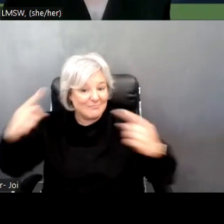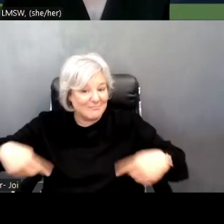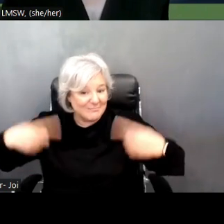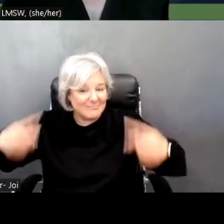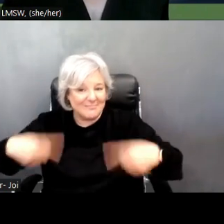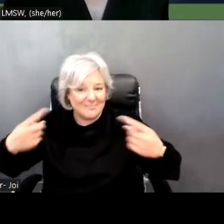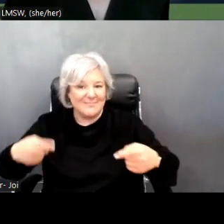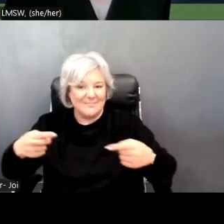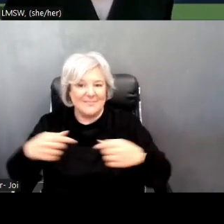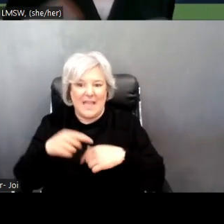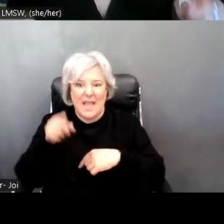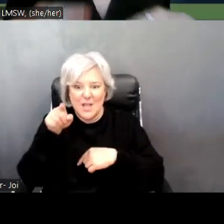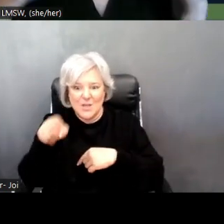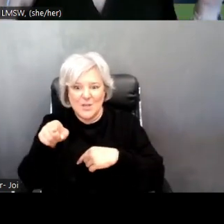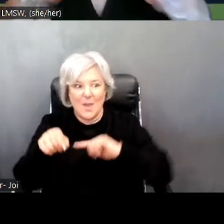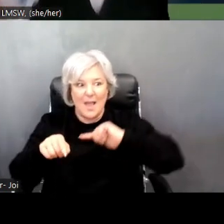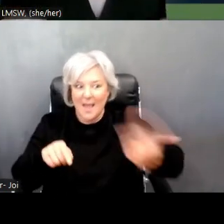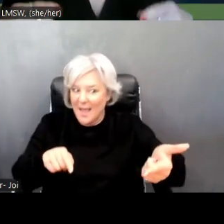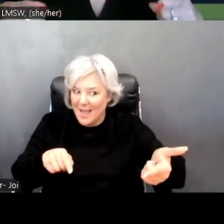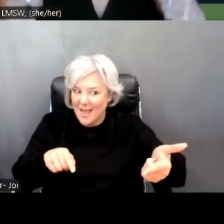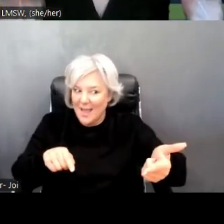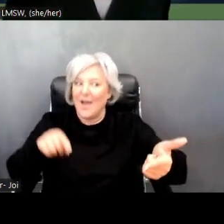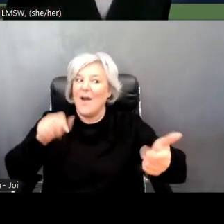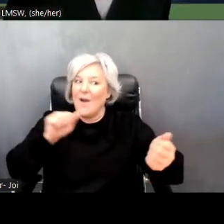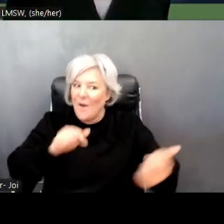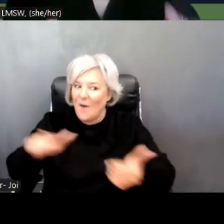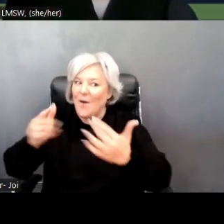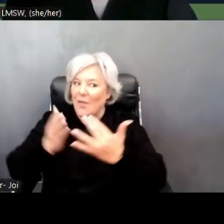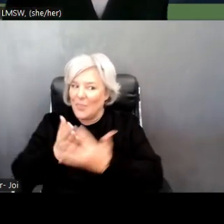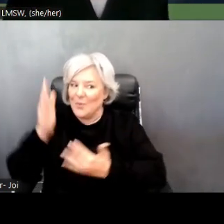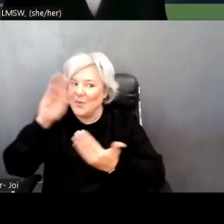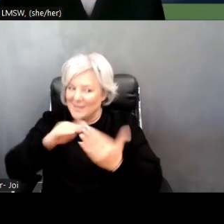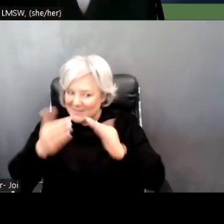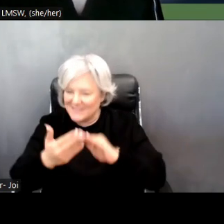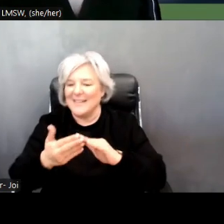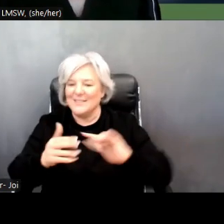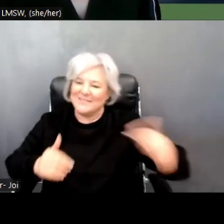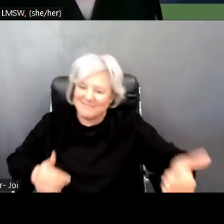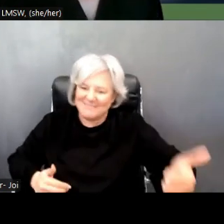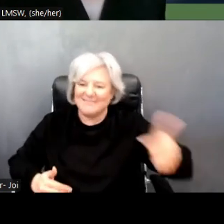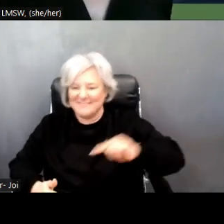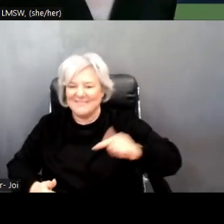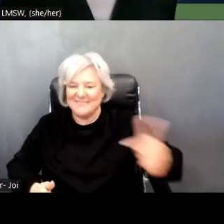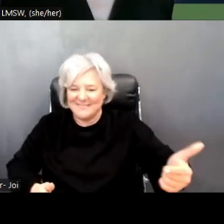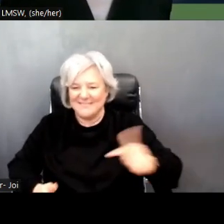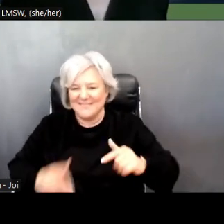round and round. And you have to say, all through the town.